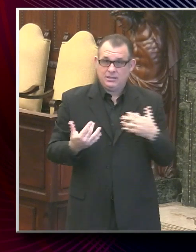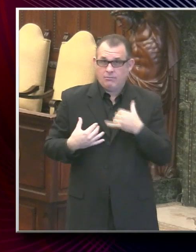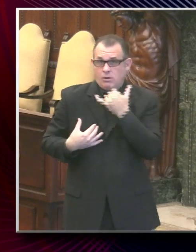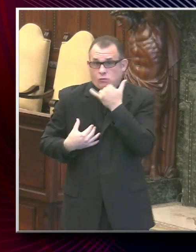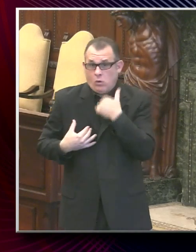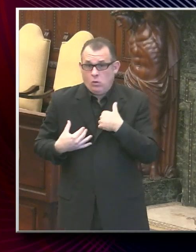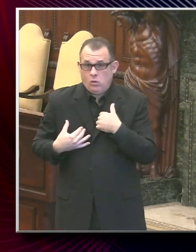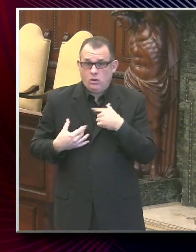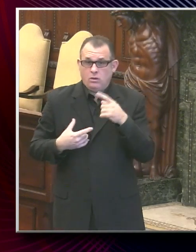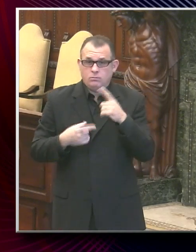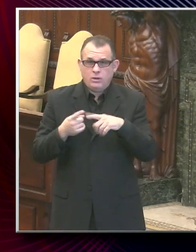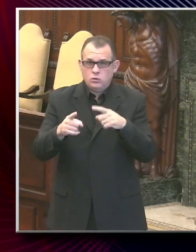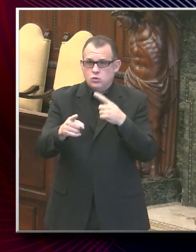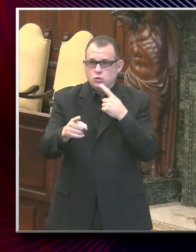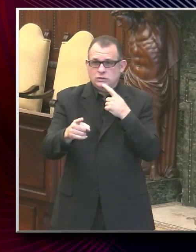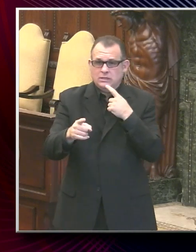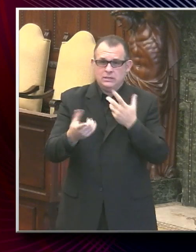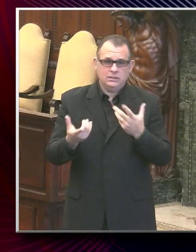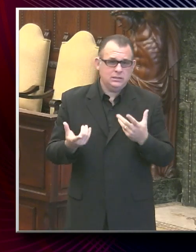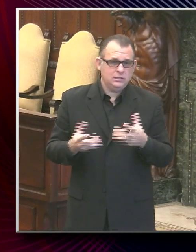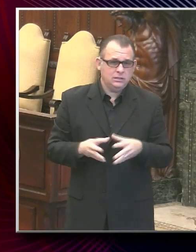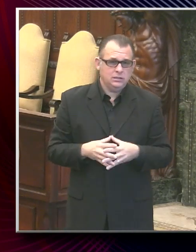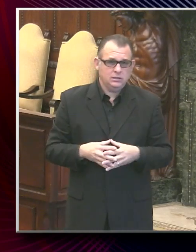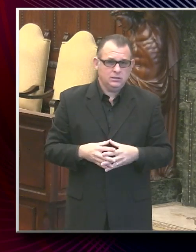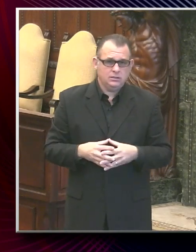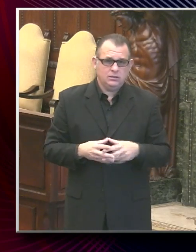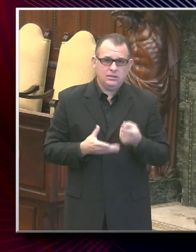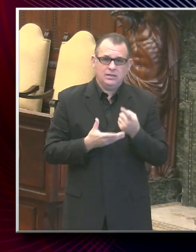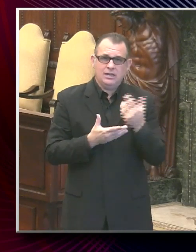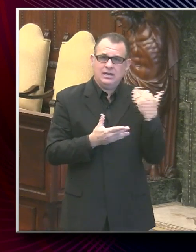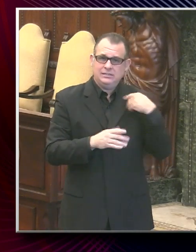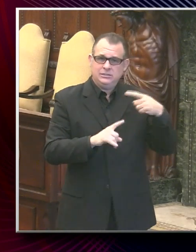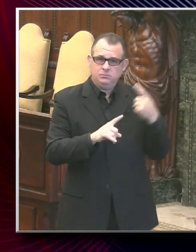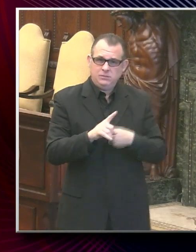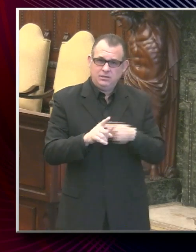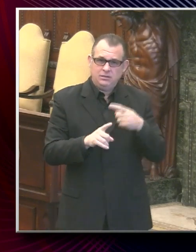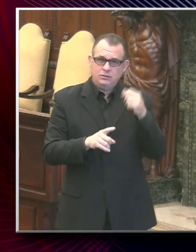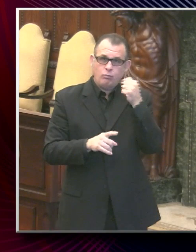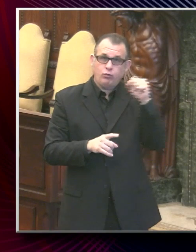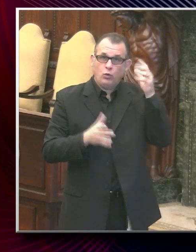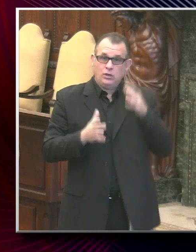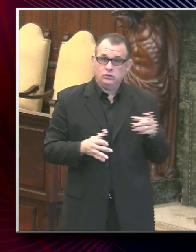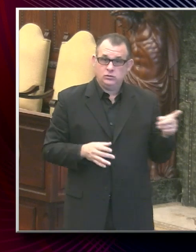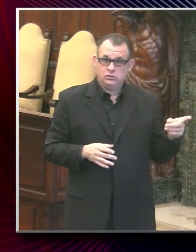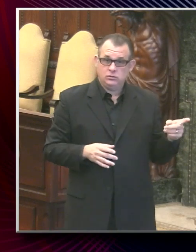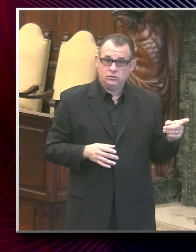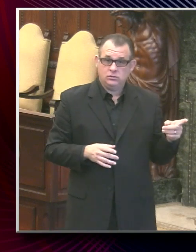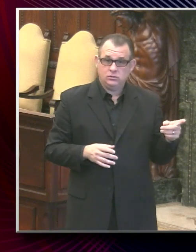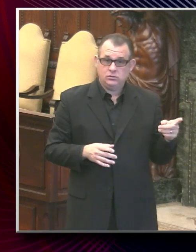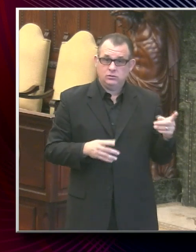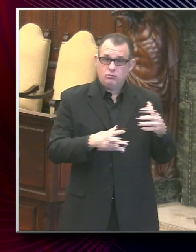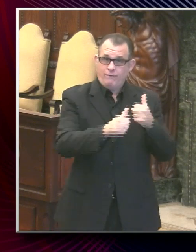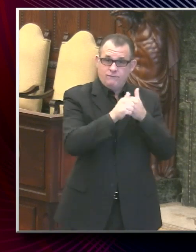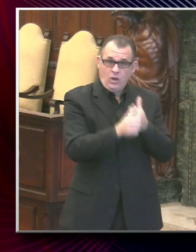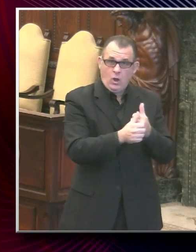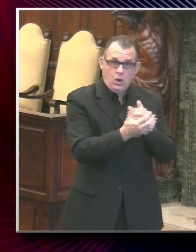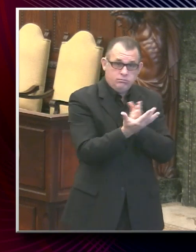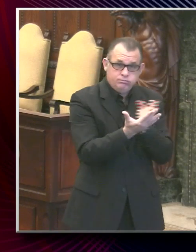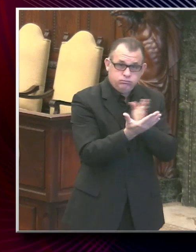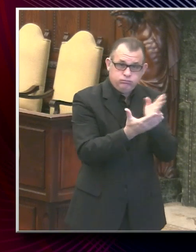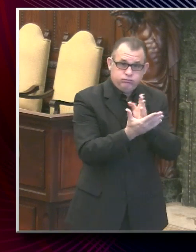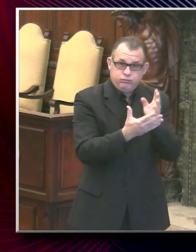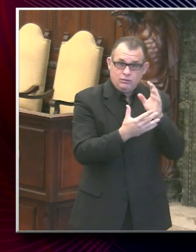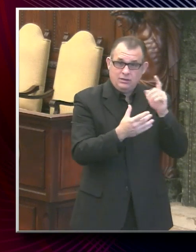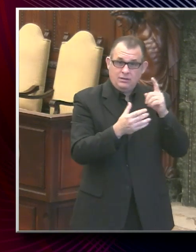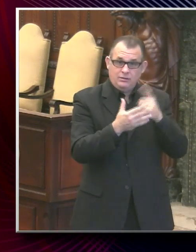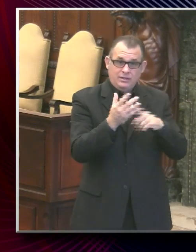but didn't you say in a press conference last month that the protesters had diverted off their pre-approved route